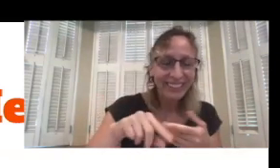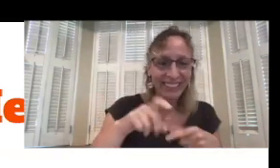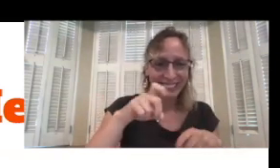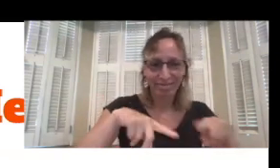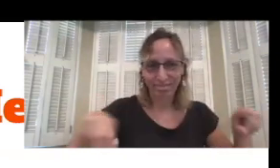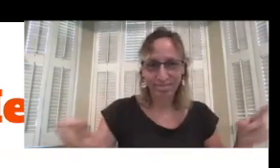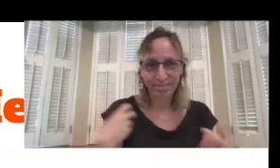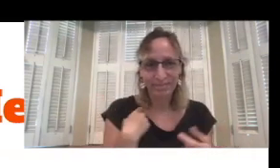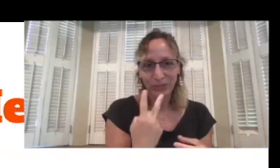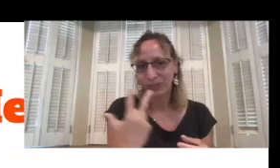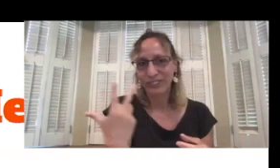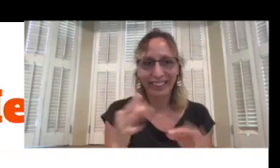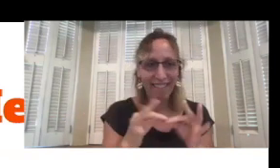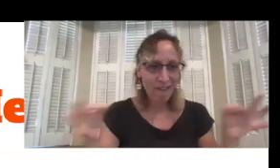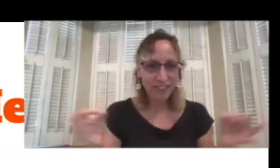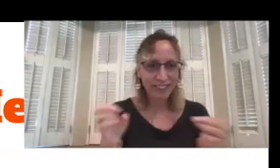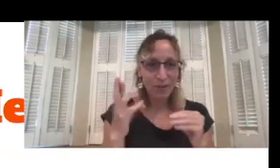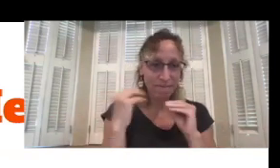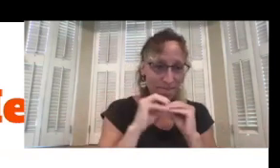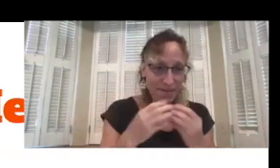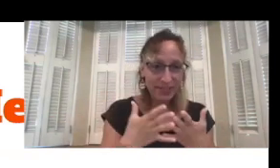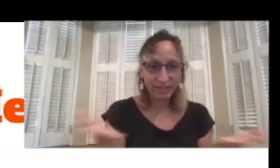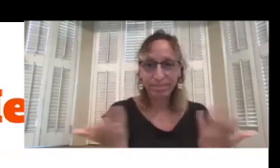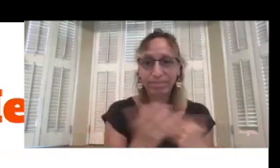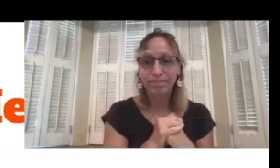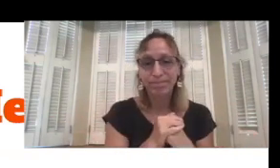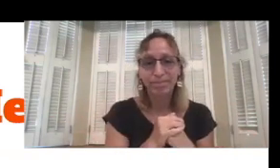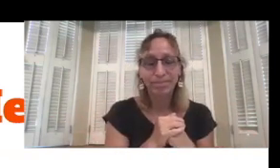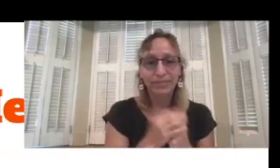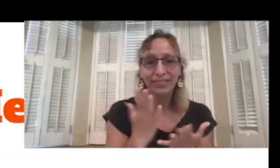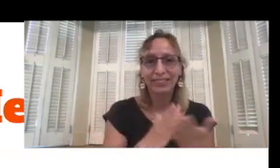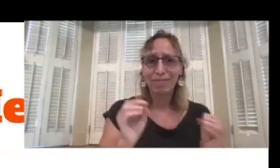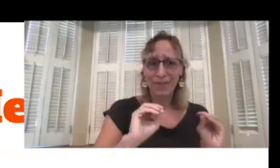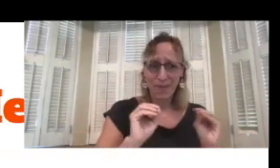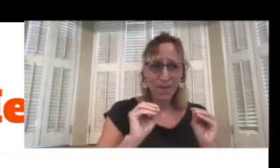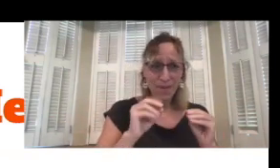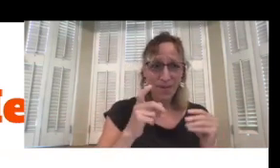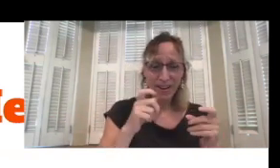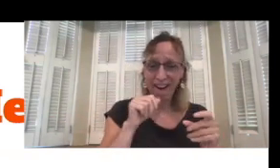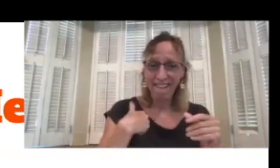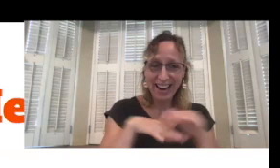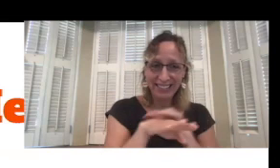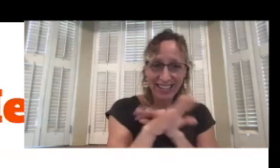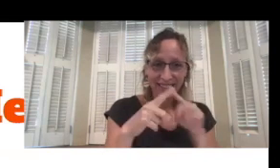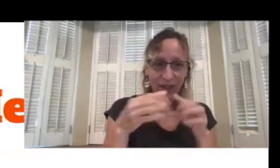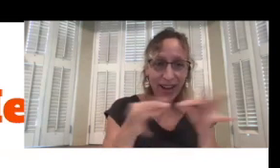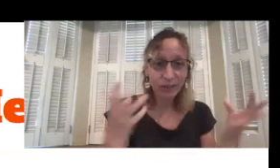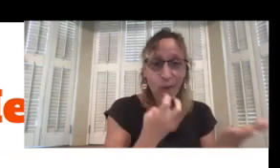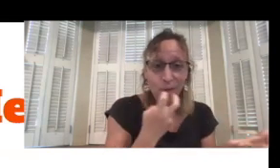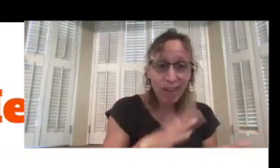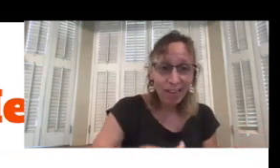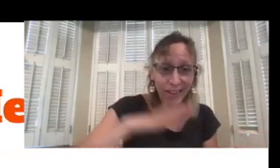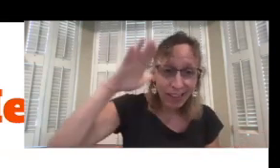Spanish at home. And again, deaf students may know 2-3 languages or even more.